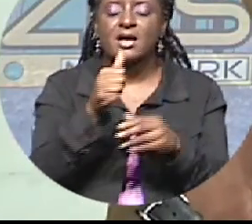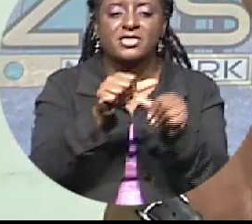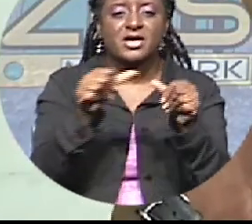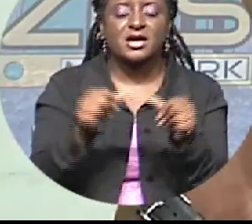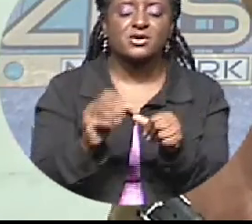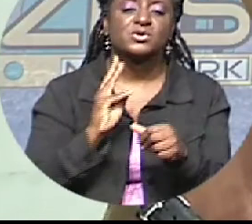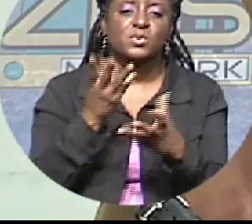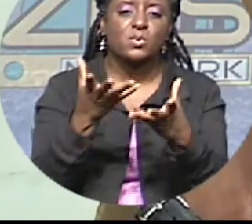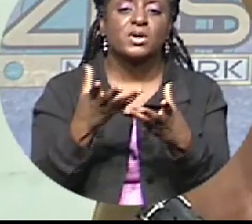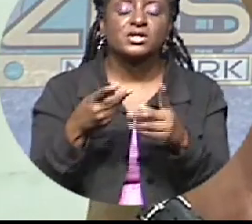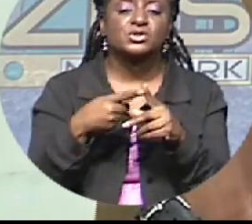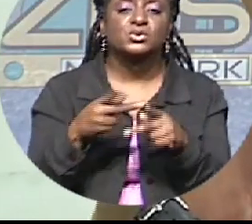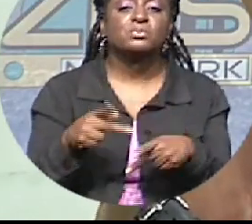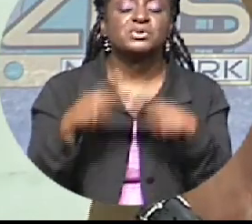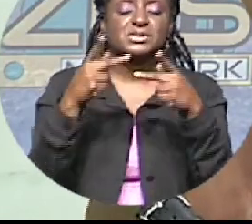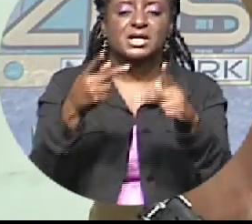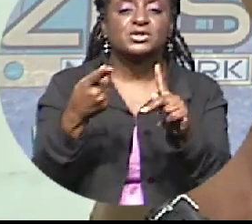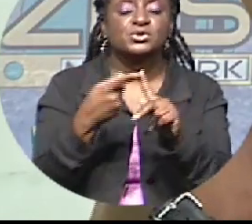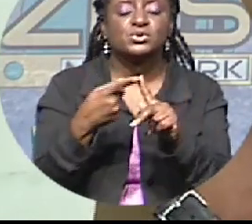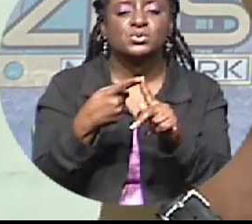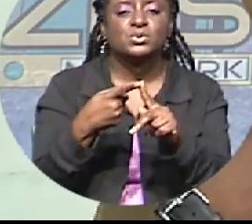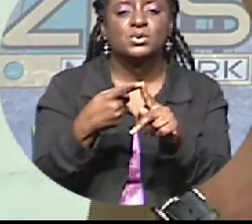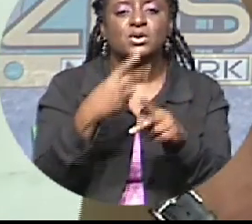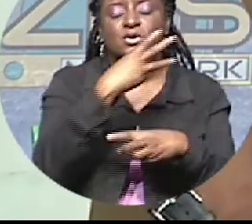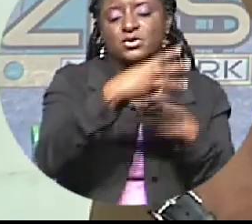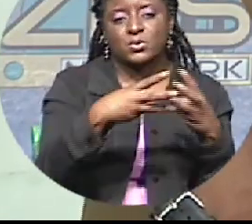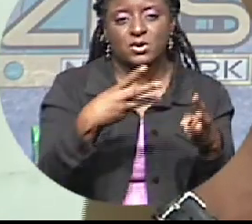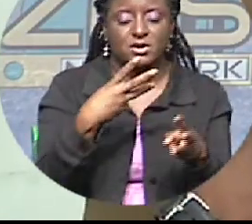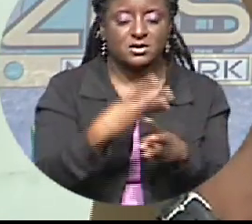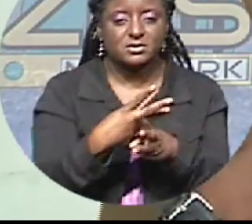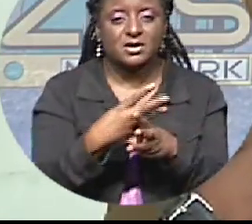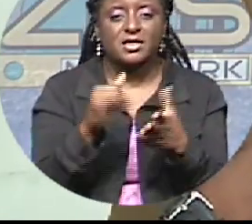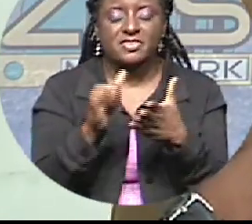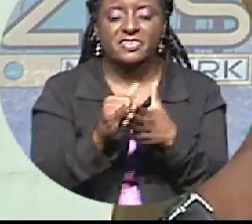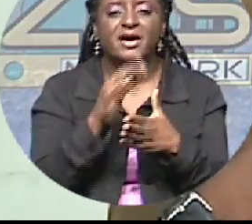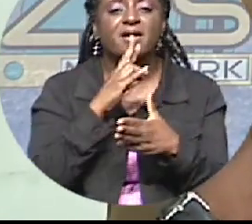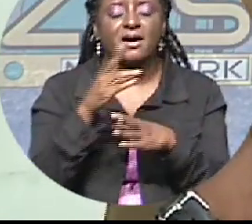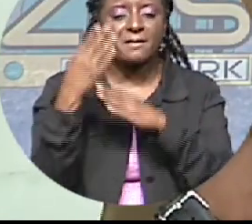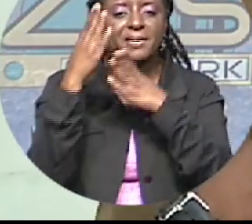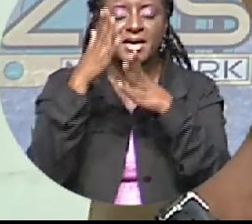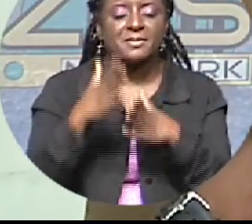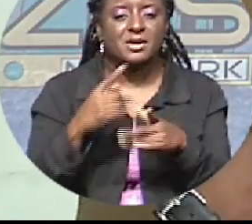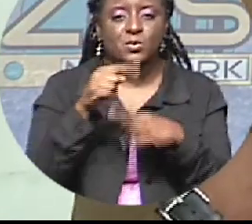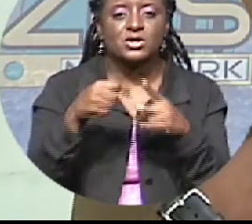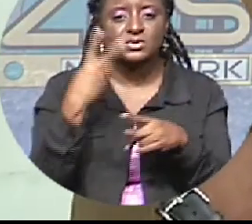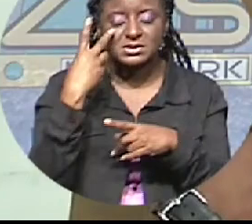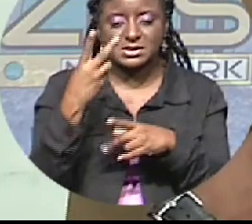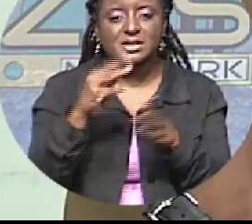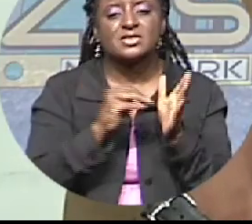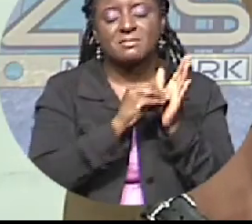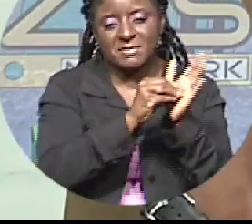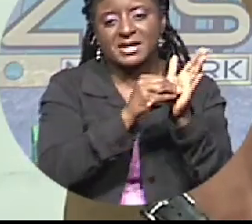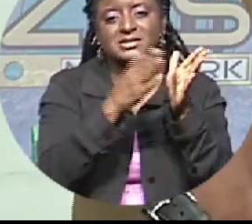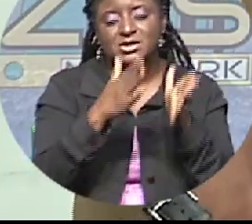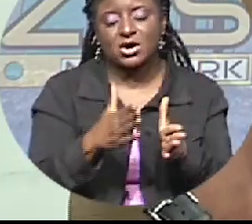world and to ourselves, which is very indigenous to us. And so when you see our mascot and you hear his name, I think you will understand